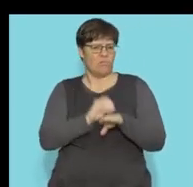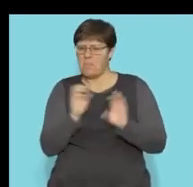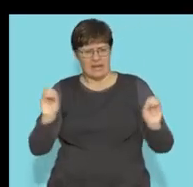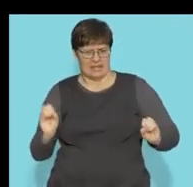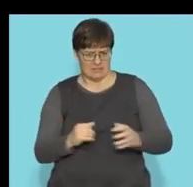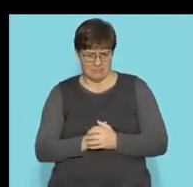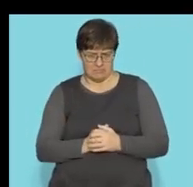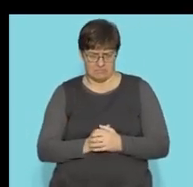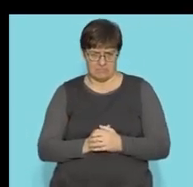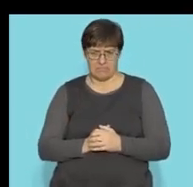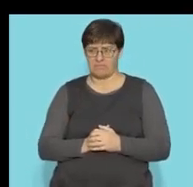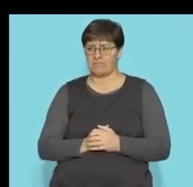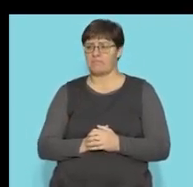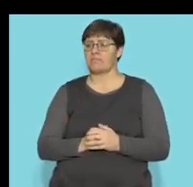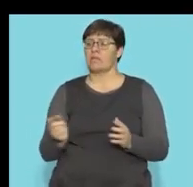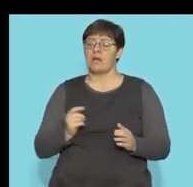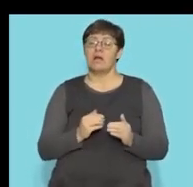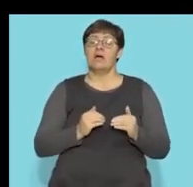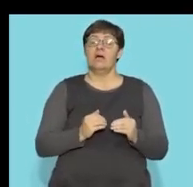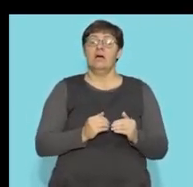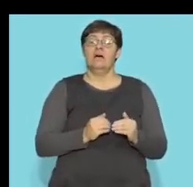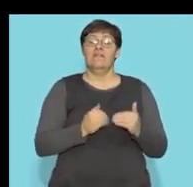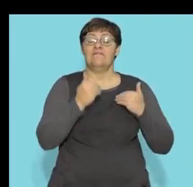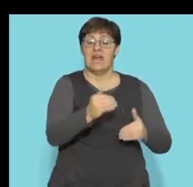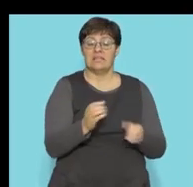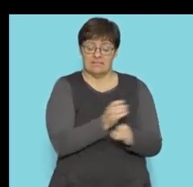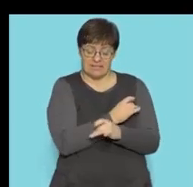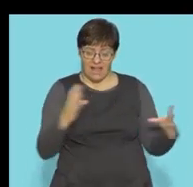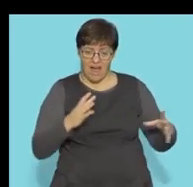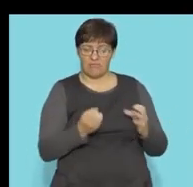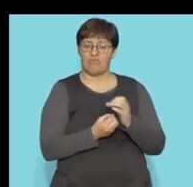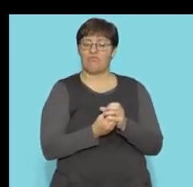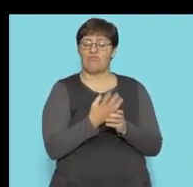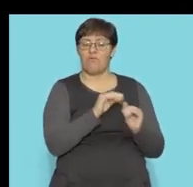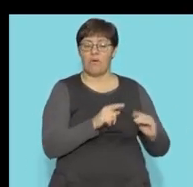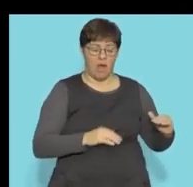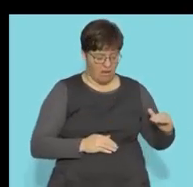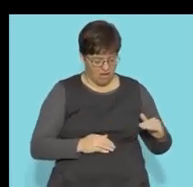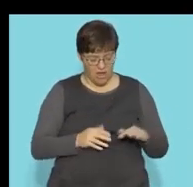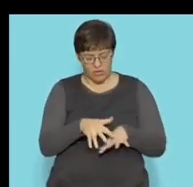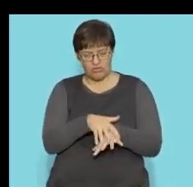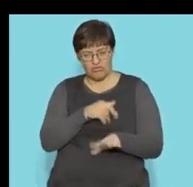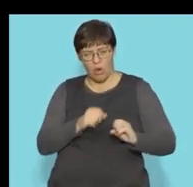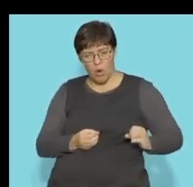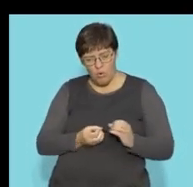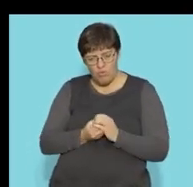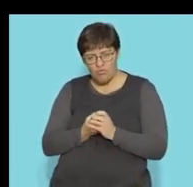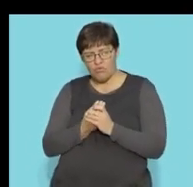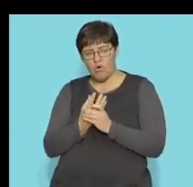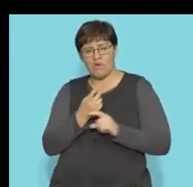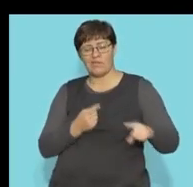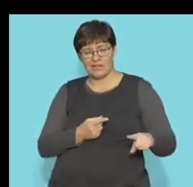the beginning of a growth curve where the population is growing slowly. Here's another